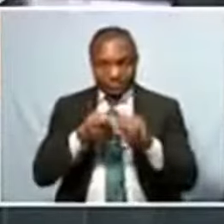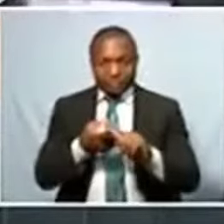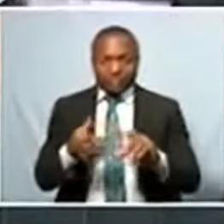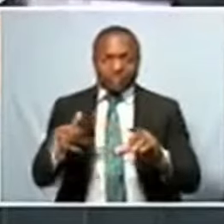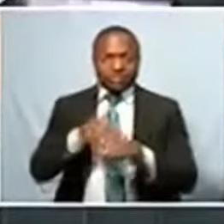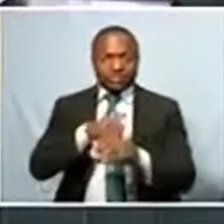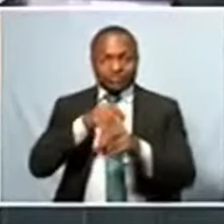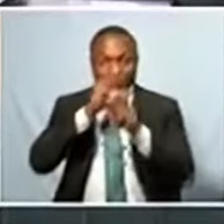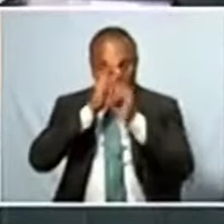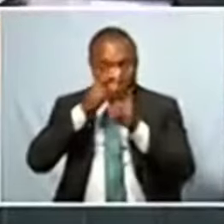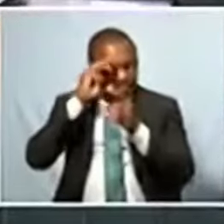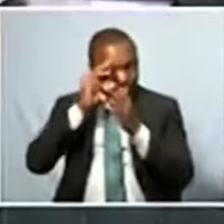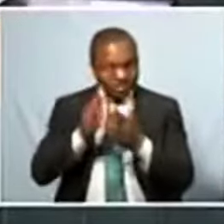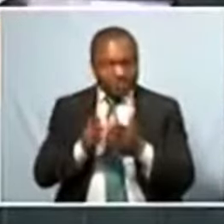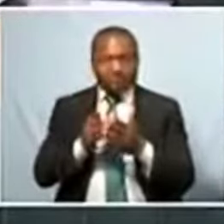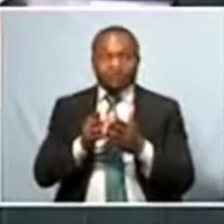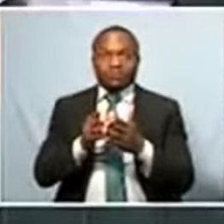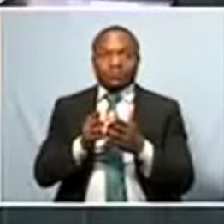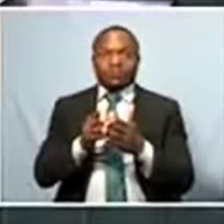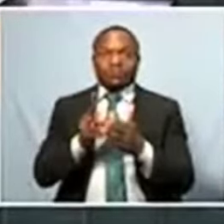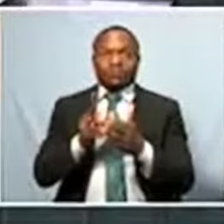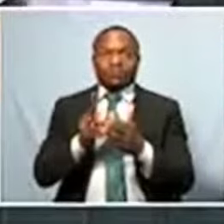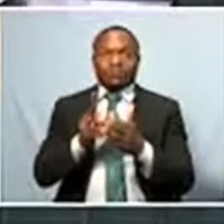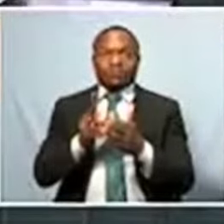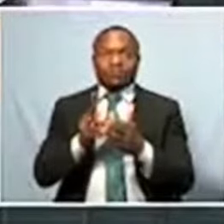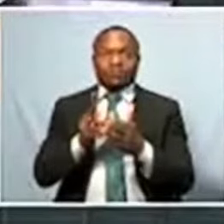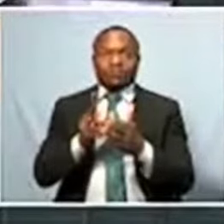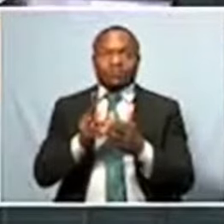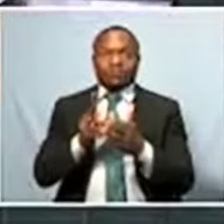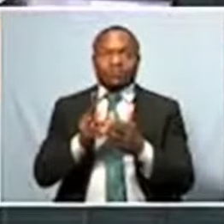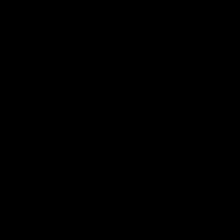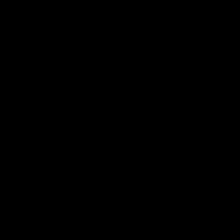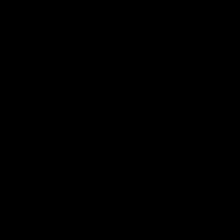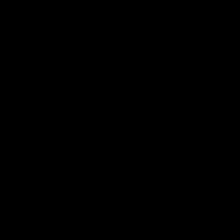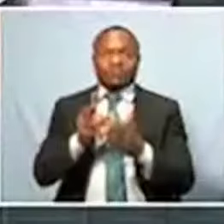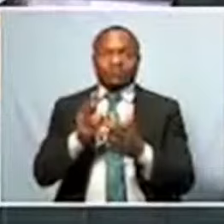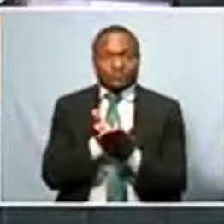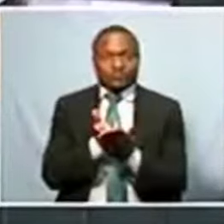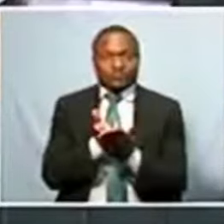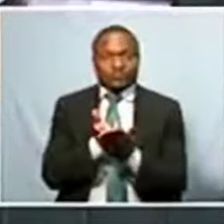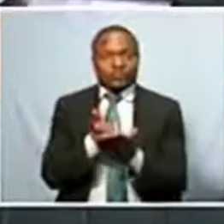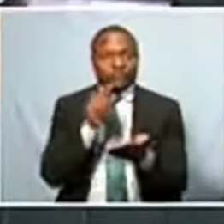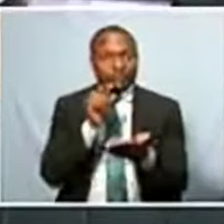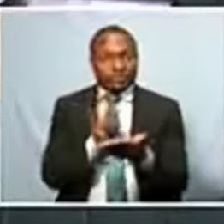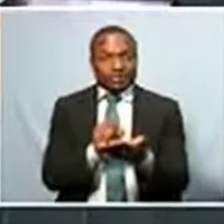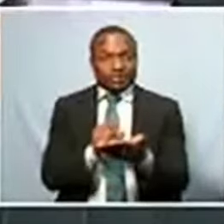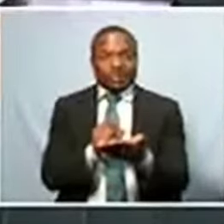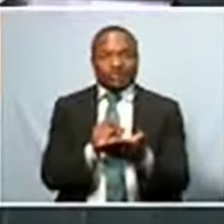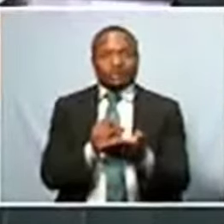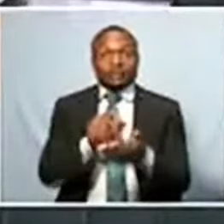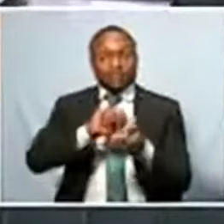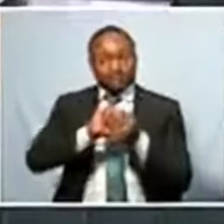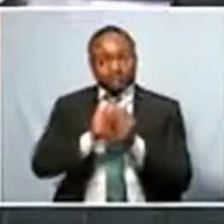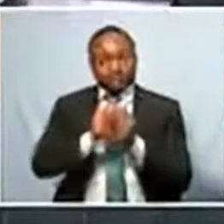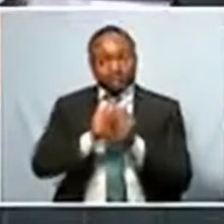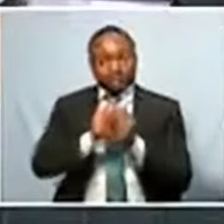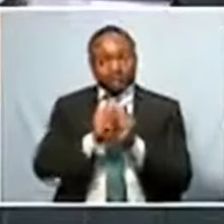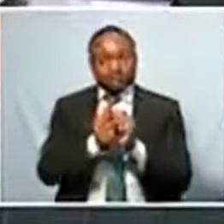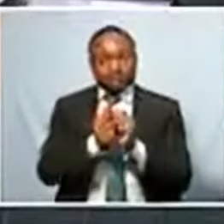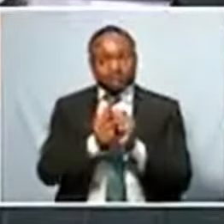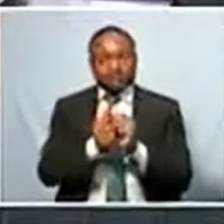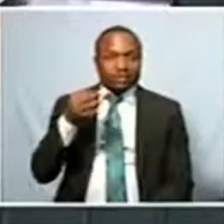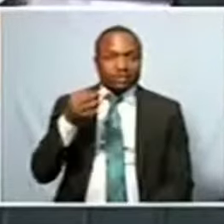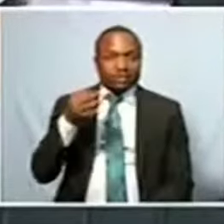including Minister Cornelius Mwitwa, to say this amendment is important.